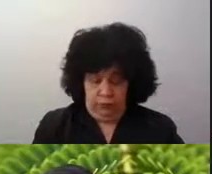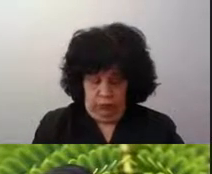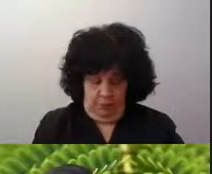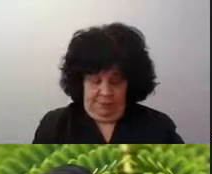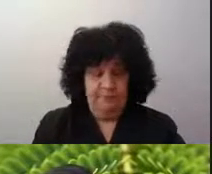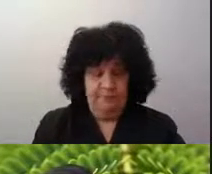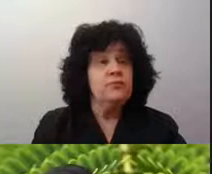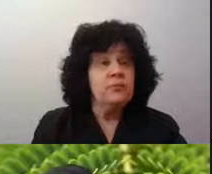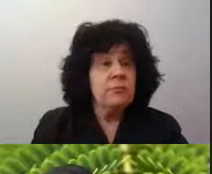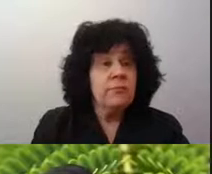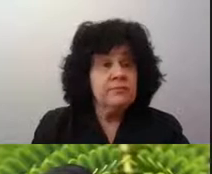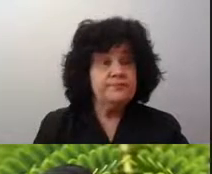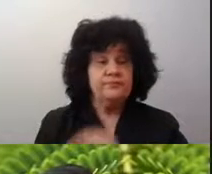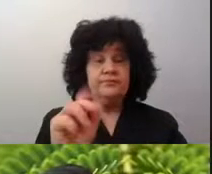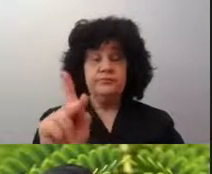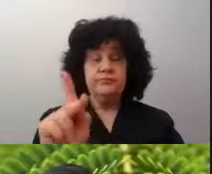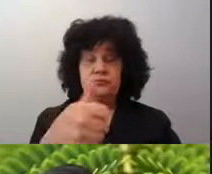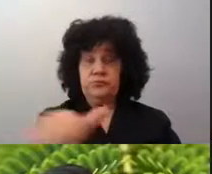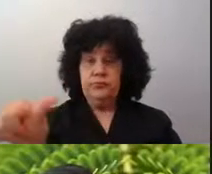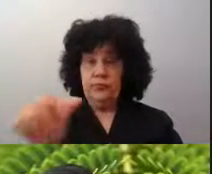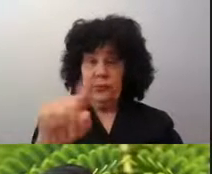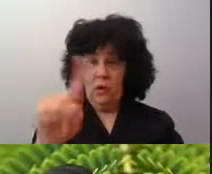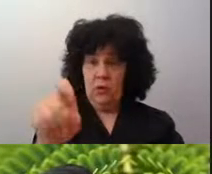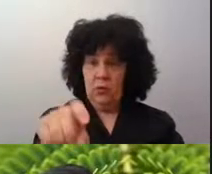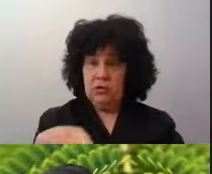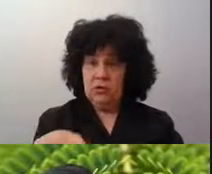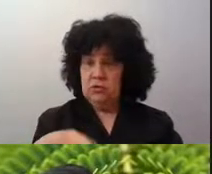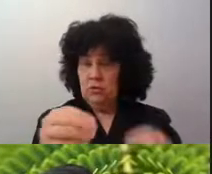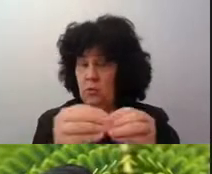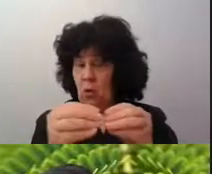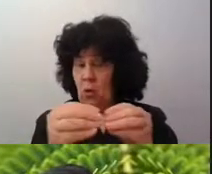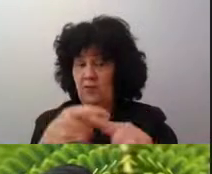Great. Other questions from the committee members?